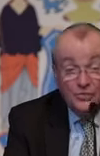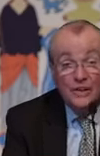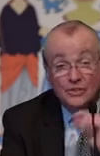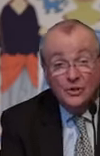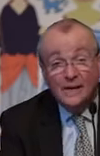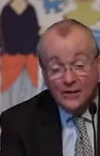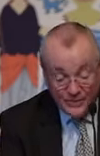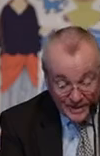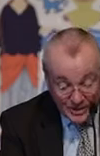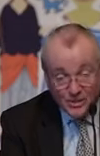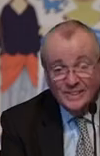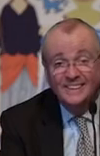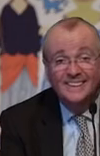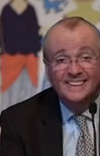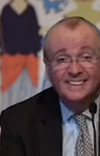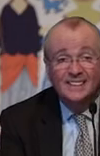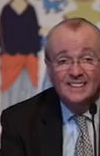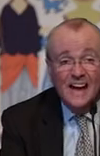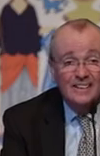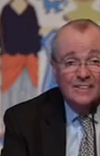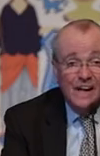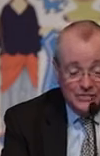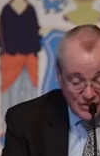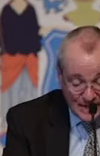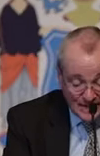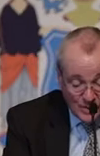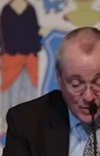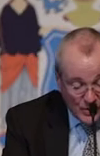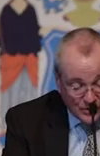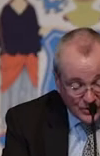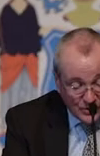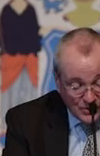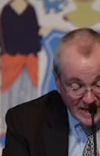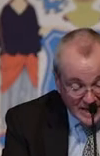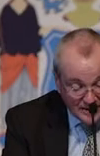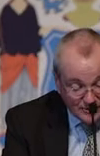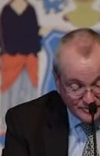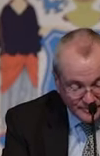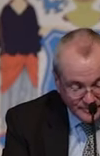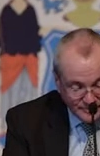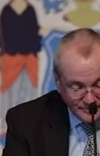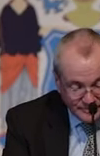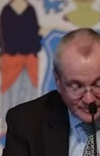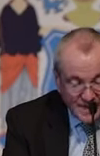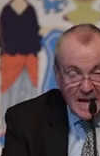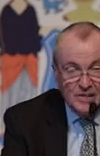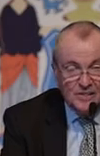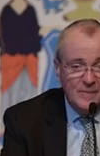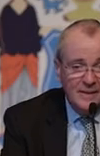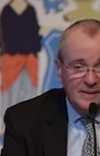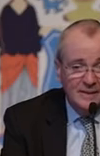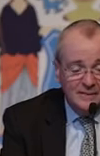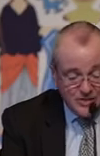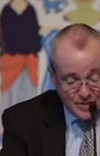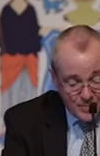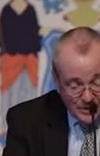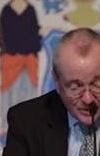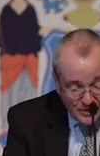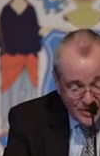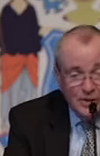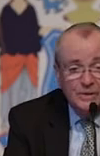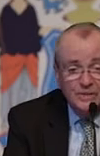to Centura Health, in addition to United Airlines and Delta, we also thank you. Next up, this